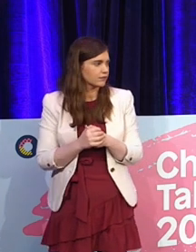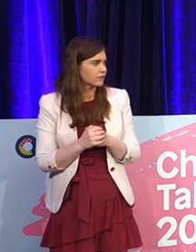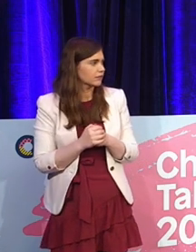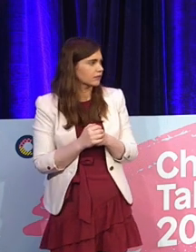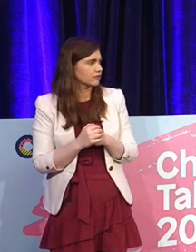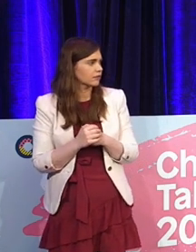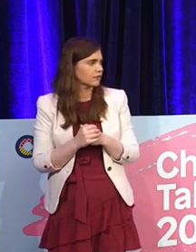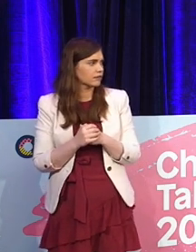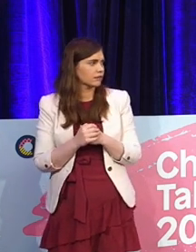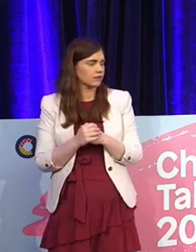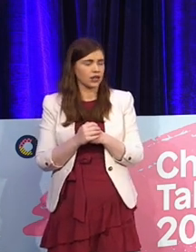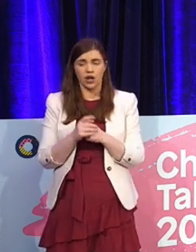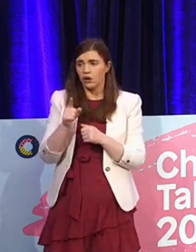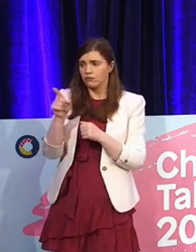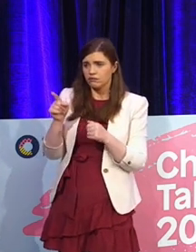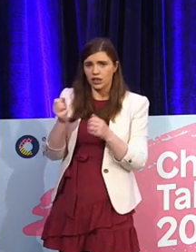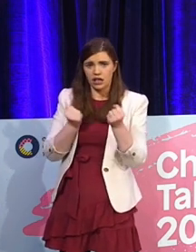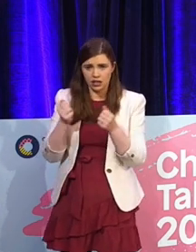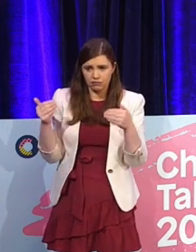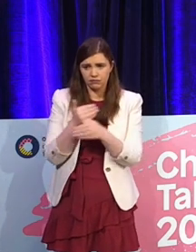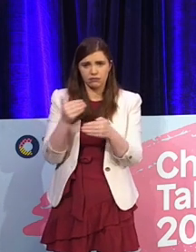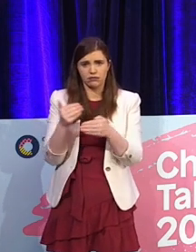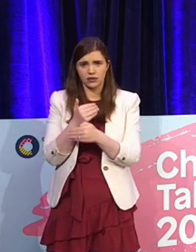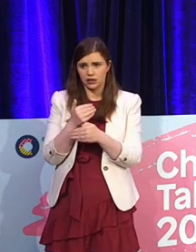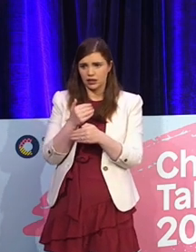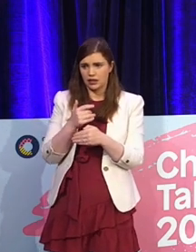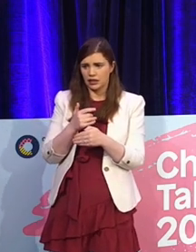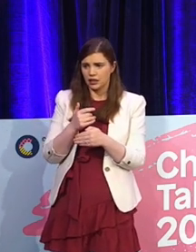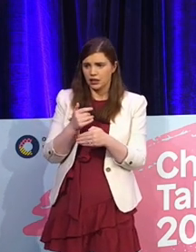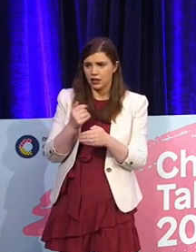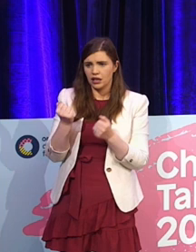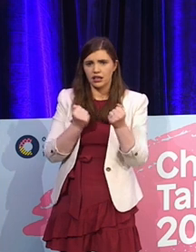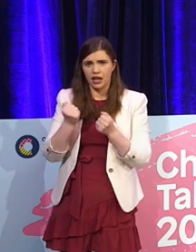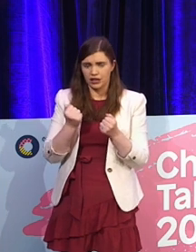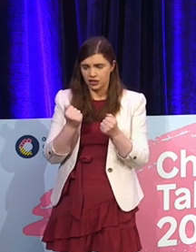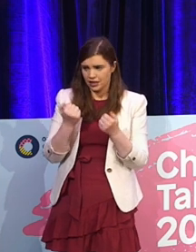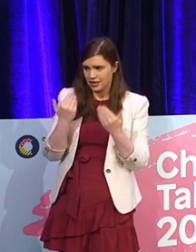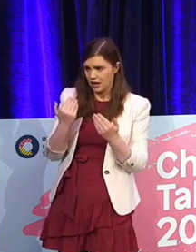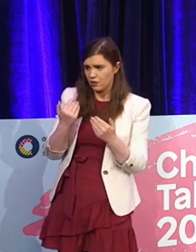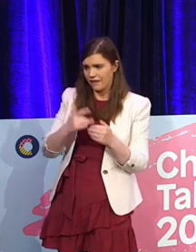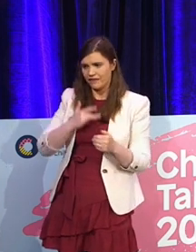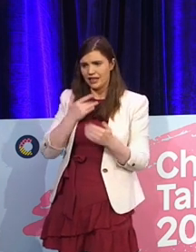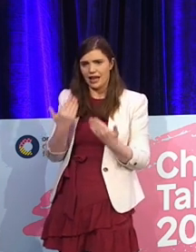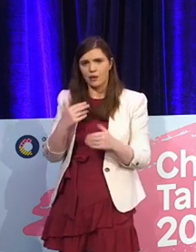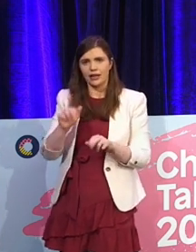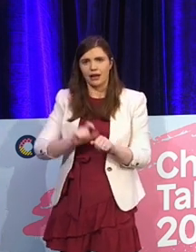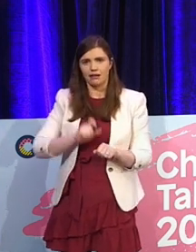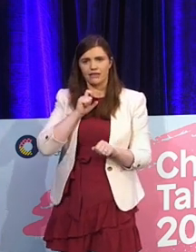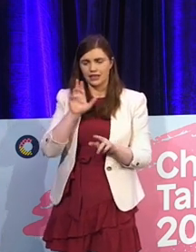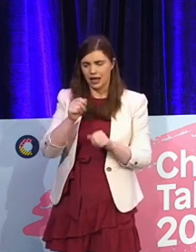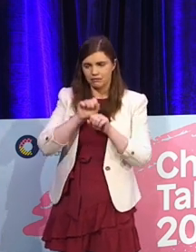The answers left deep scars, but I felt confident I could get my voice out there now.